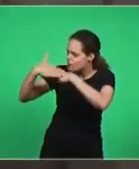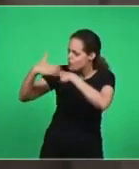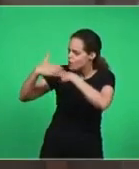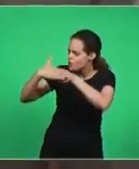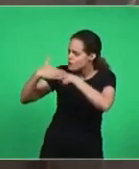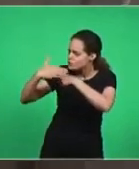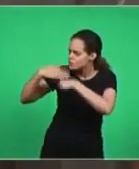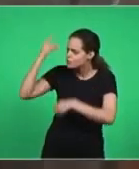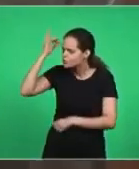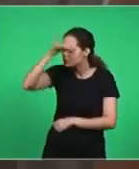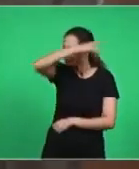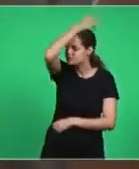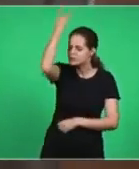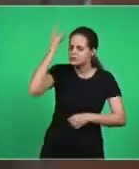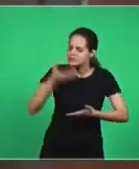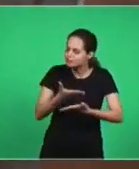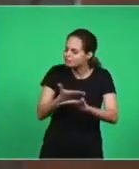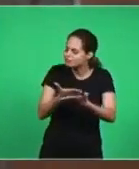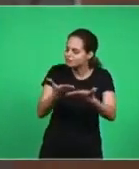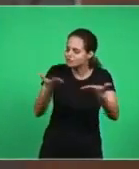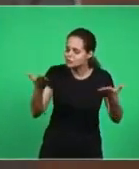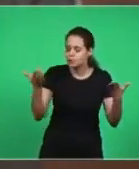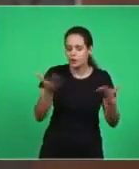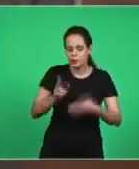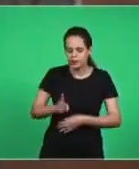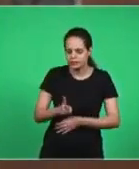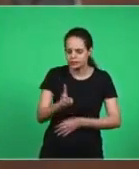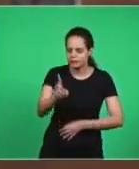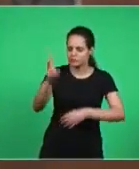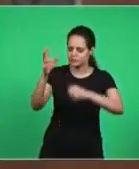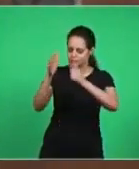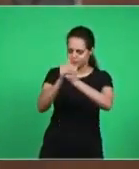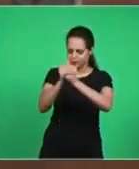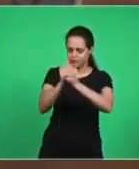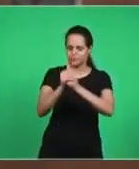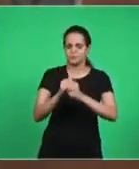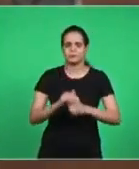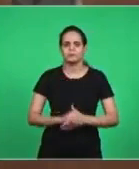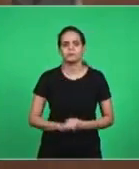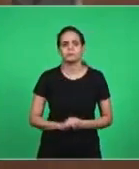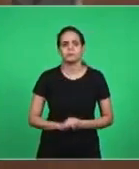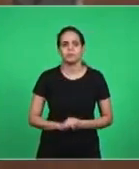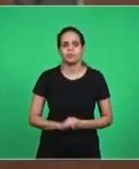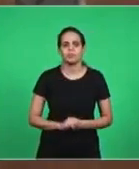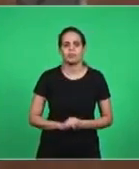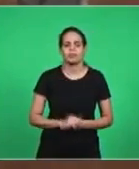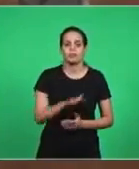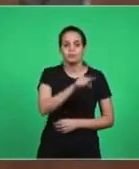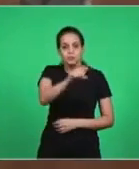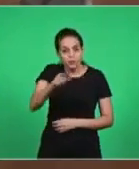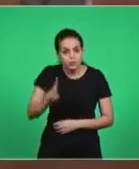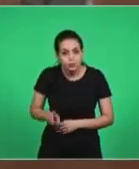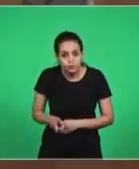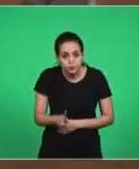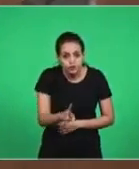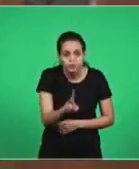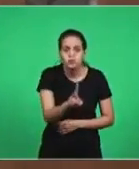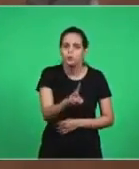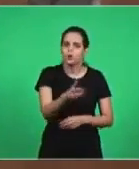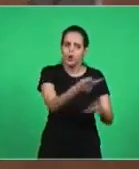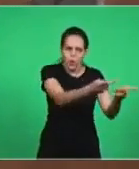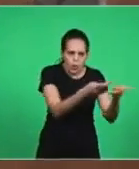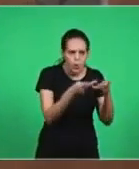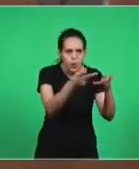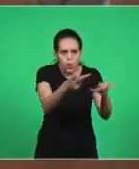the Holy Spirit be with you, my brethren, now and forevermore. Amen. And the brethren, continue inviting